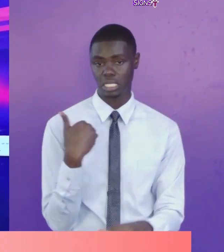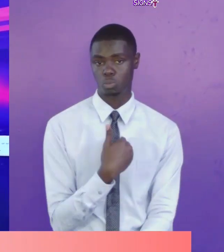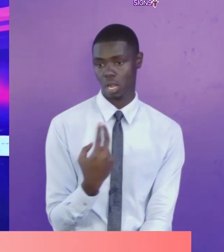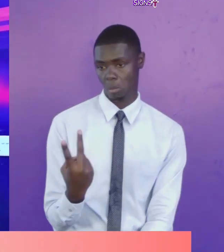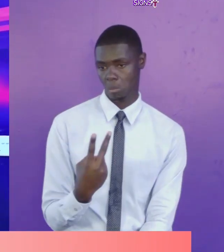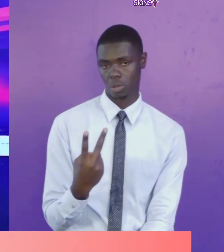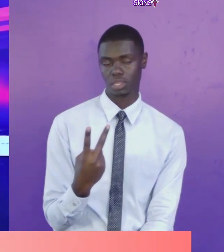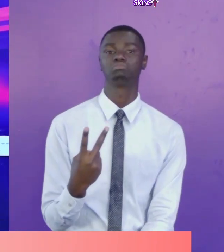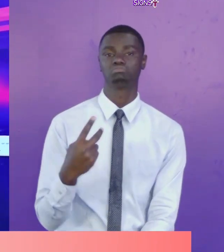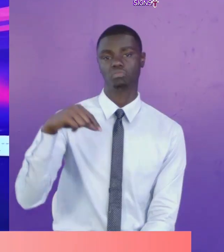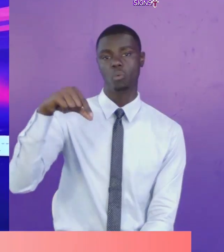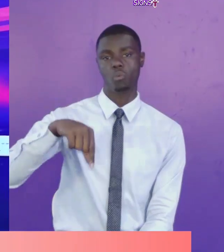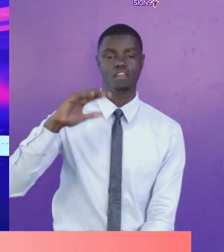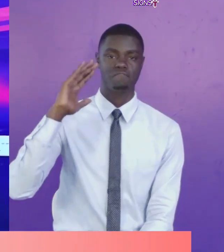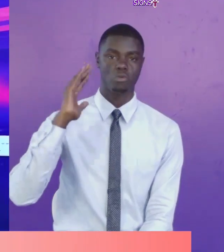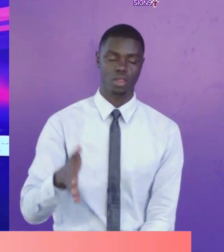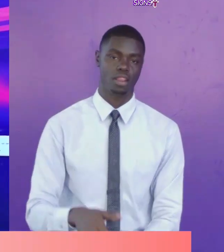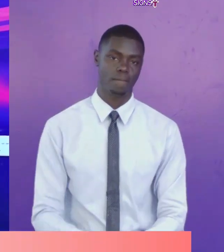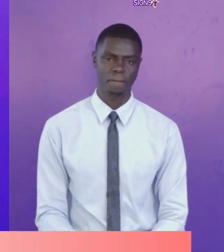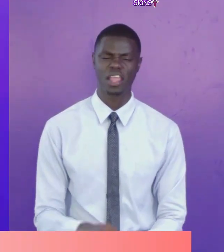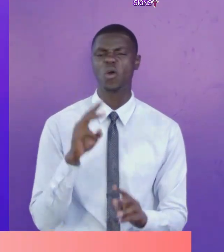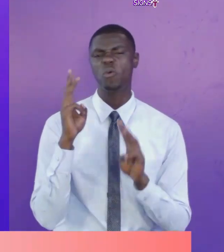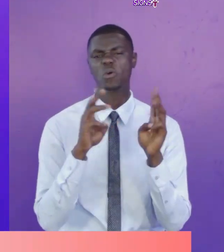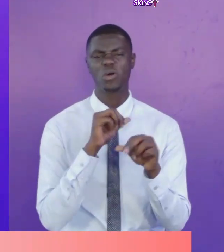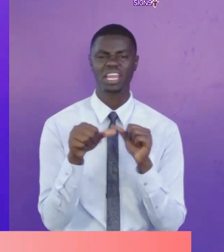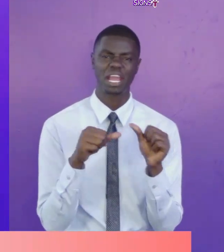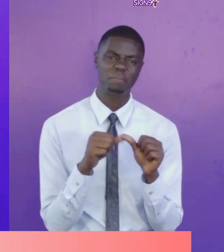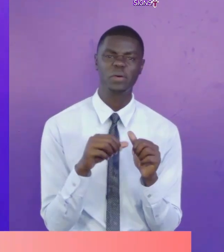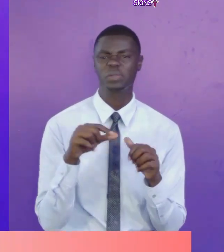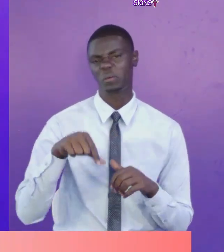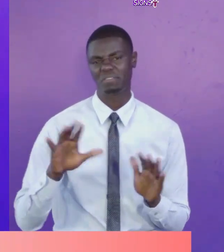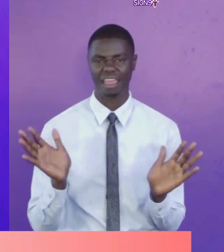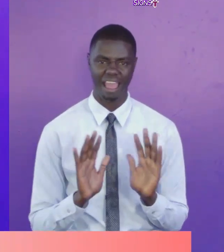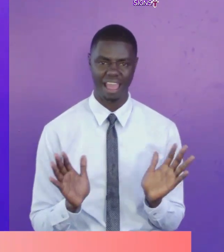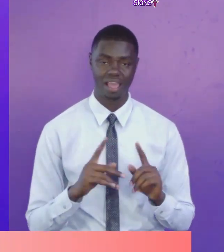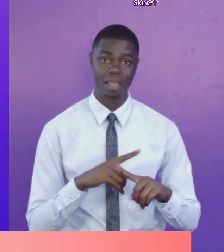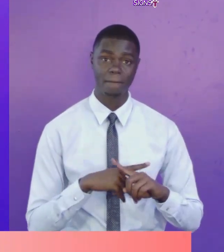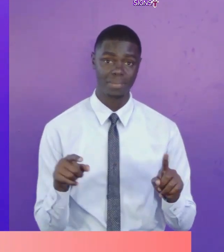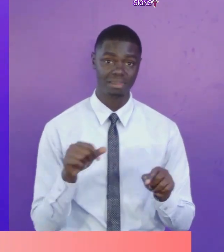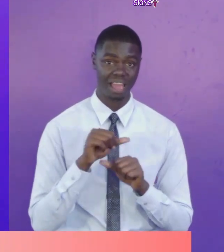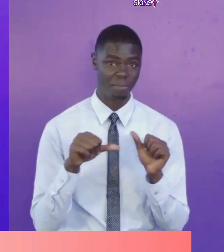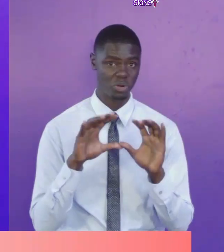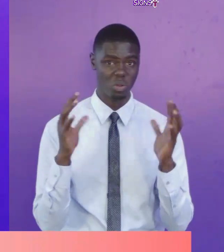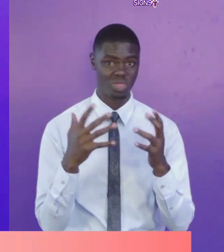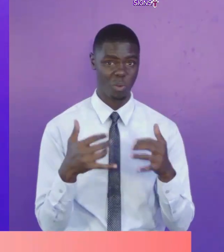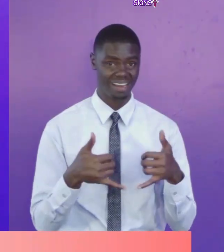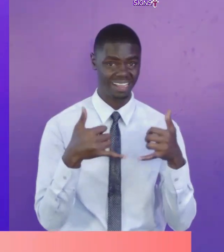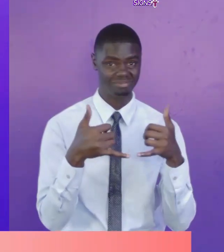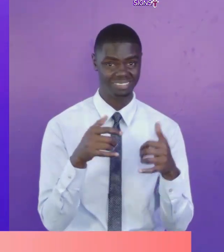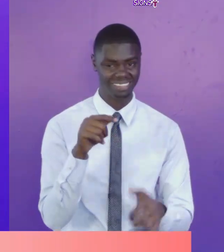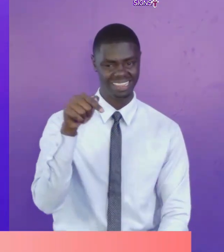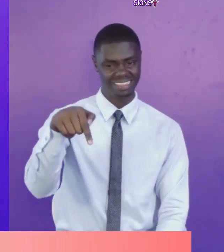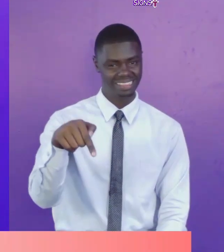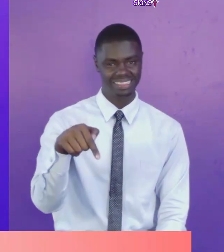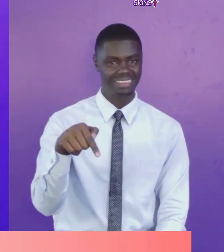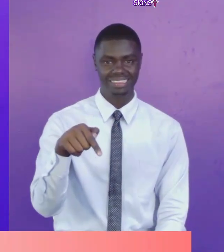are likely to of course sina wasiwasi with the qualifications, but when it comes to the World Cup, they